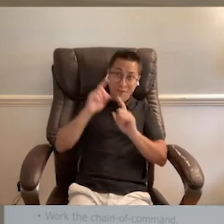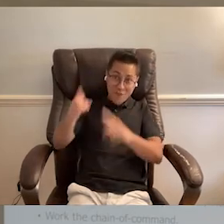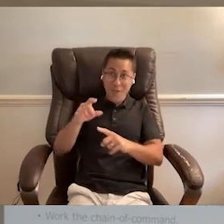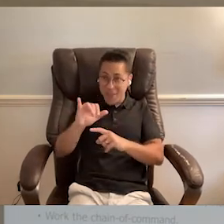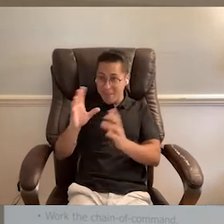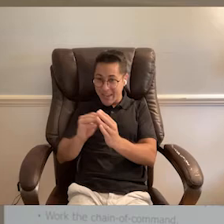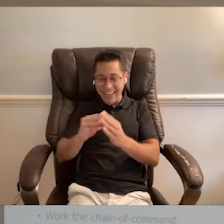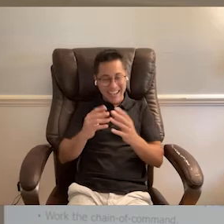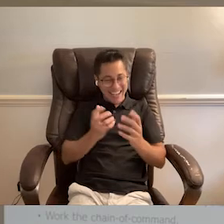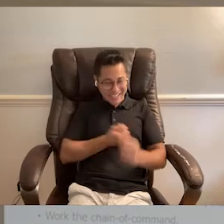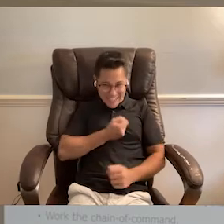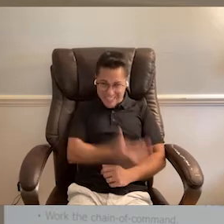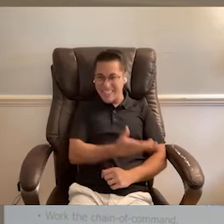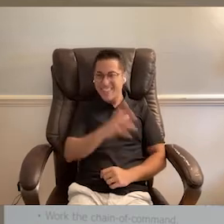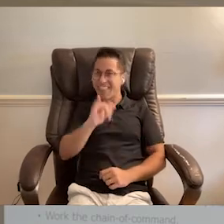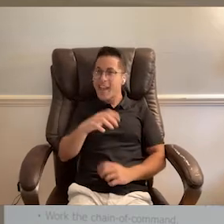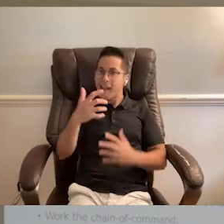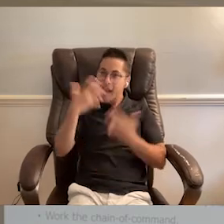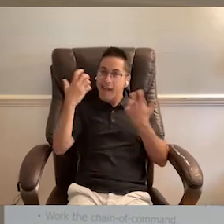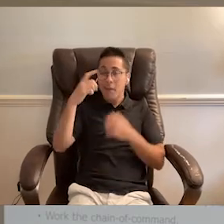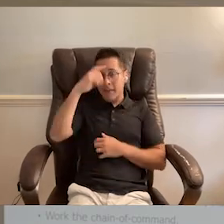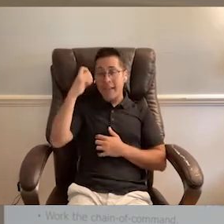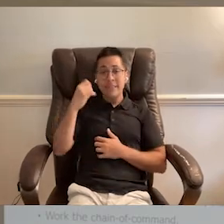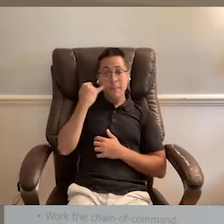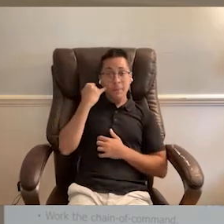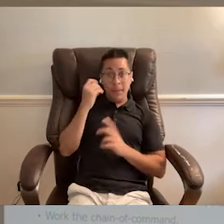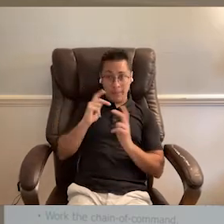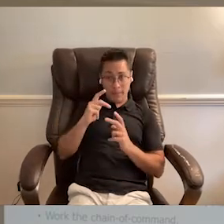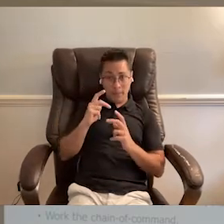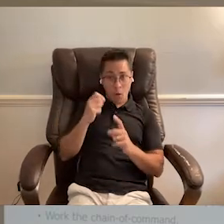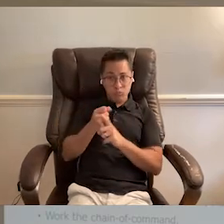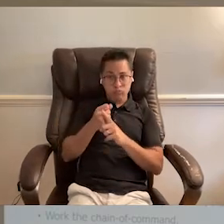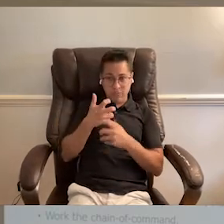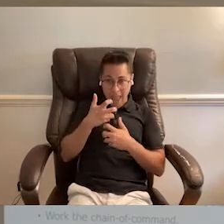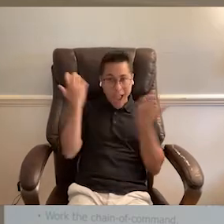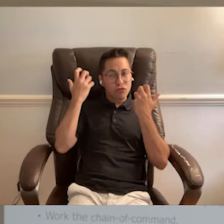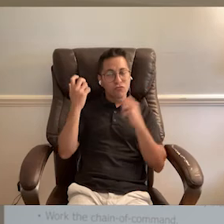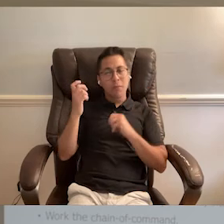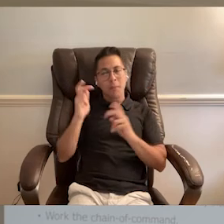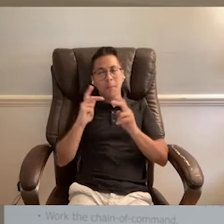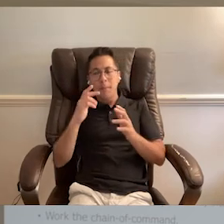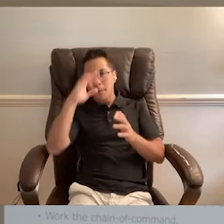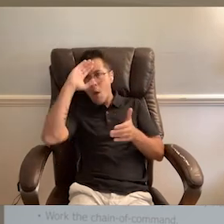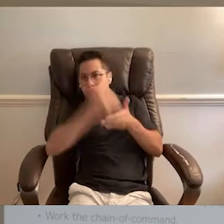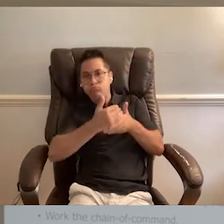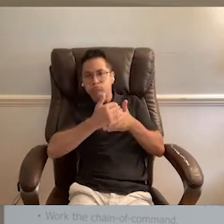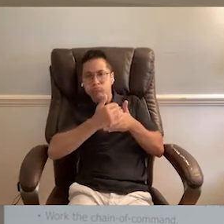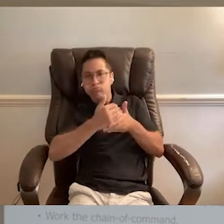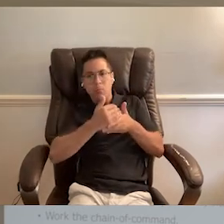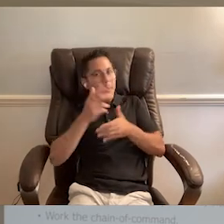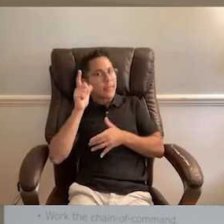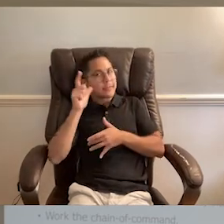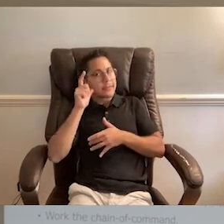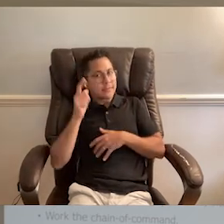out, because when people get angry, people stop listening, okay? Remember that.